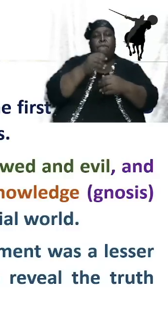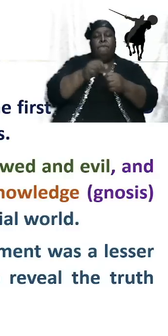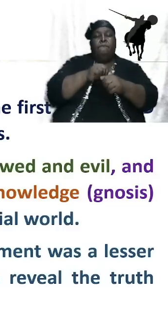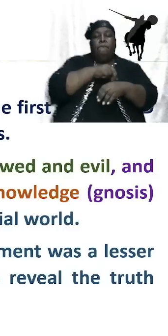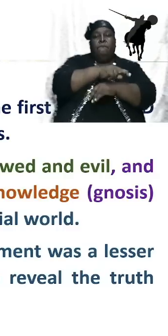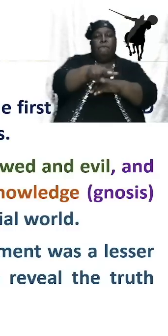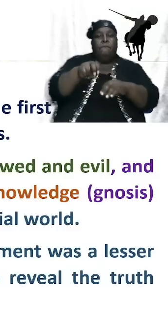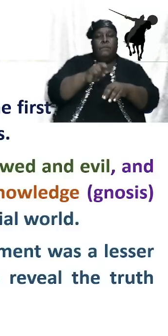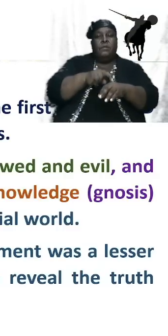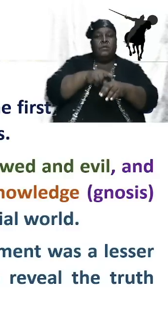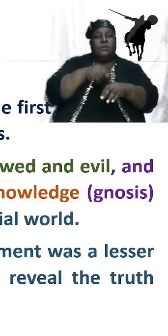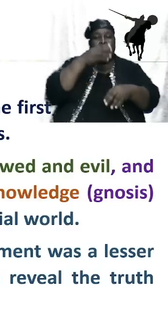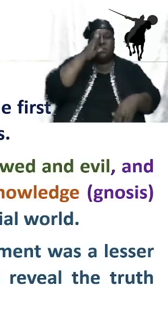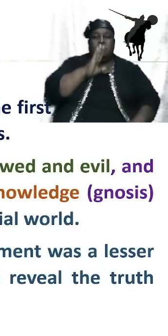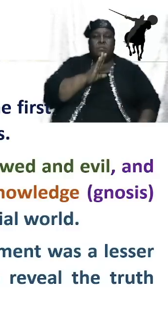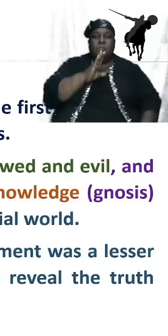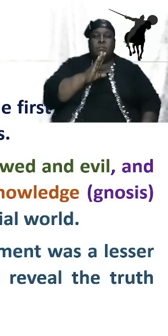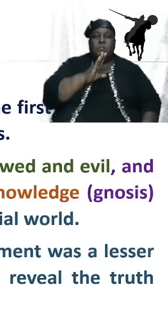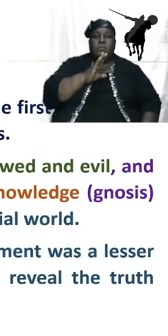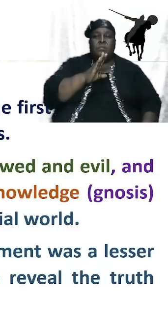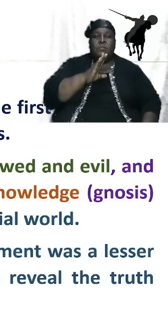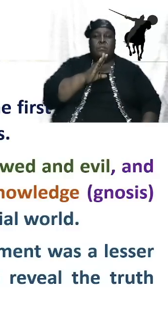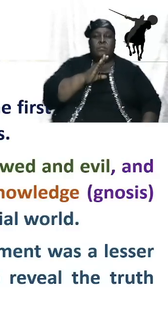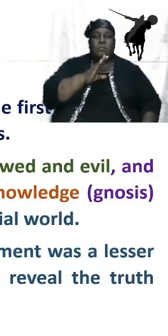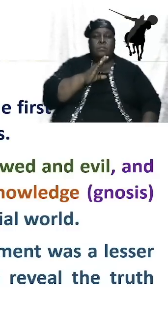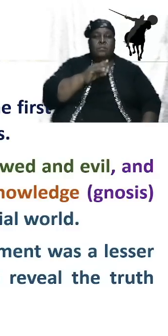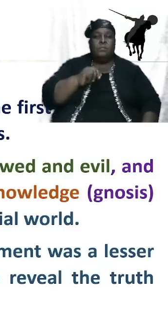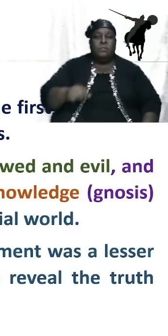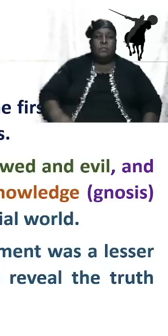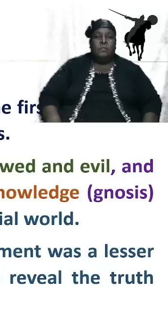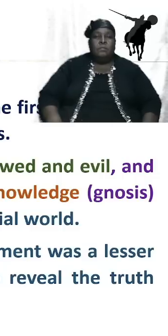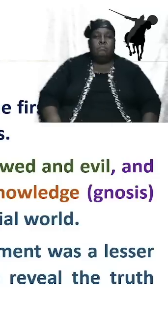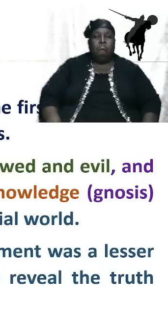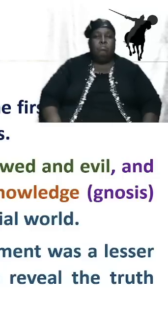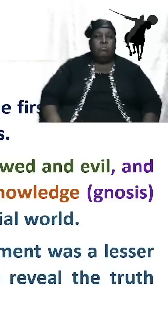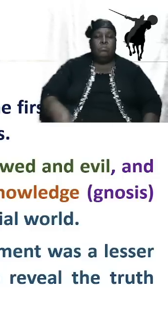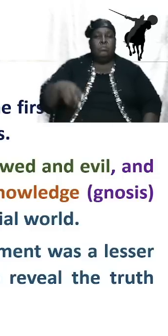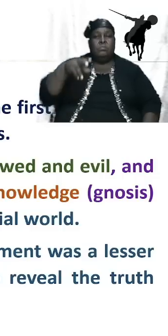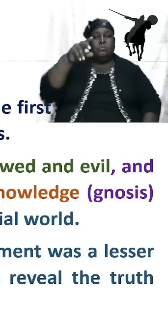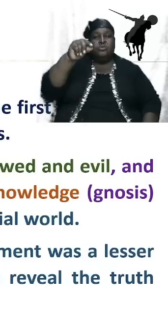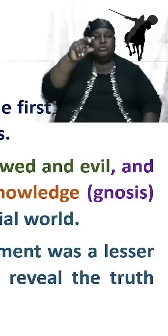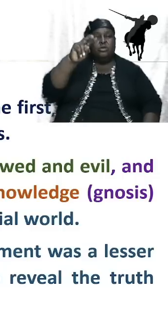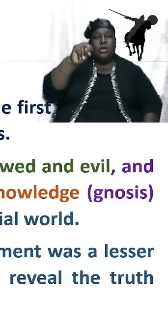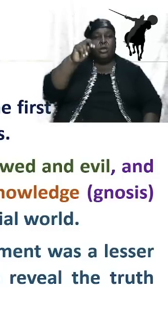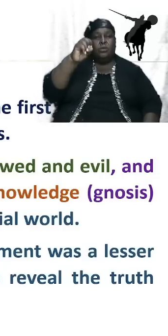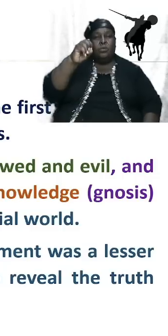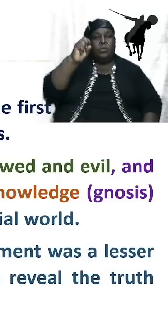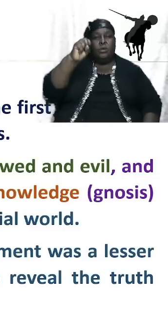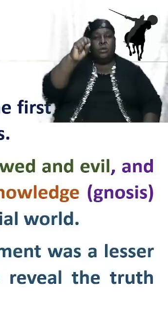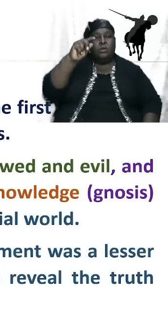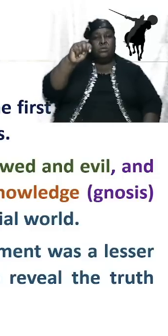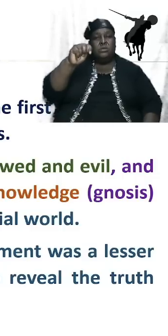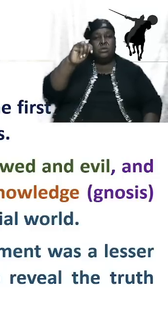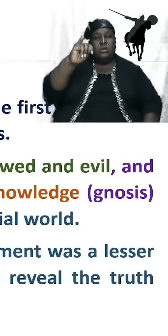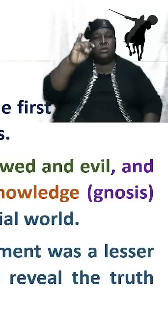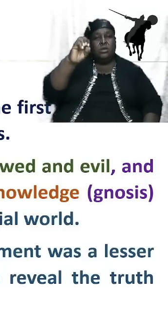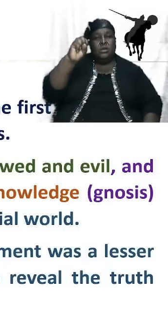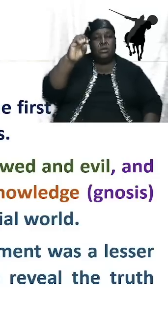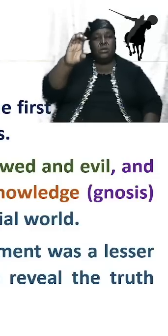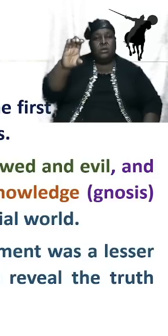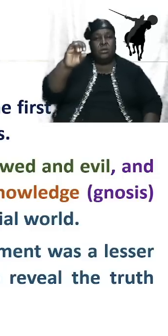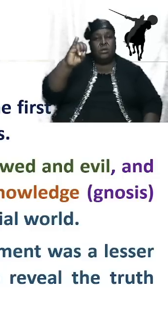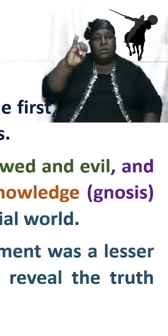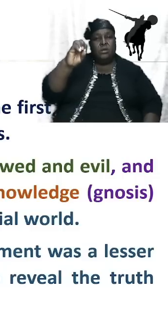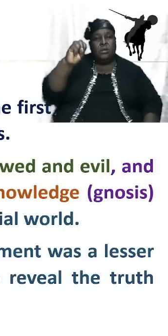of God and these things. Look at what Gnosticism does. It goes as far as to say that the God of the Old Testament